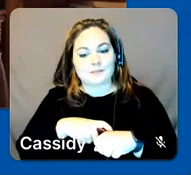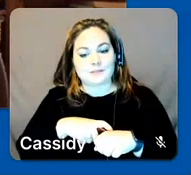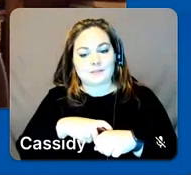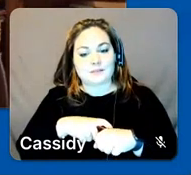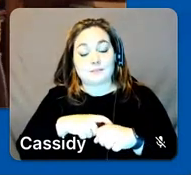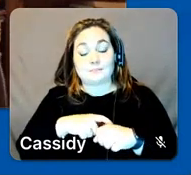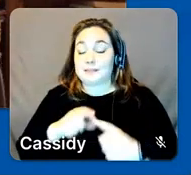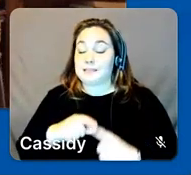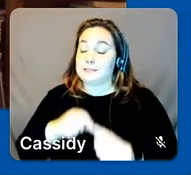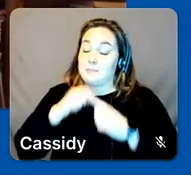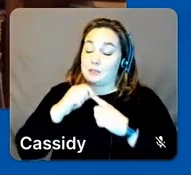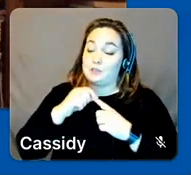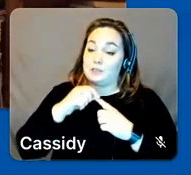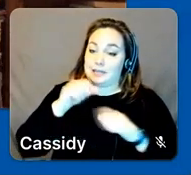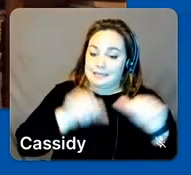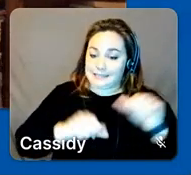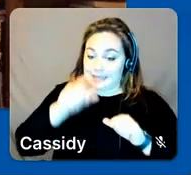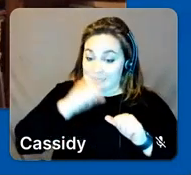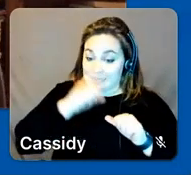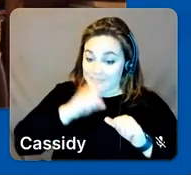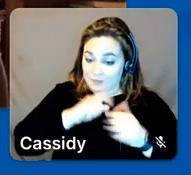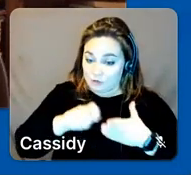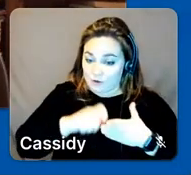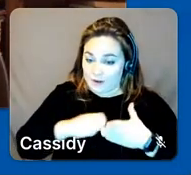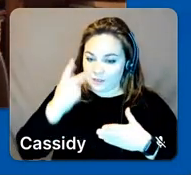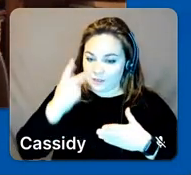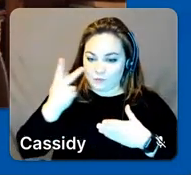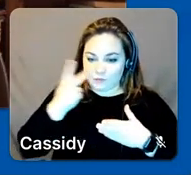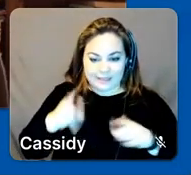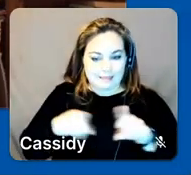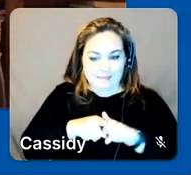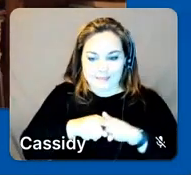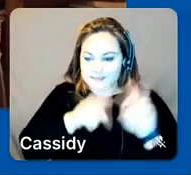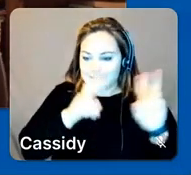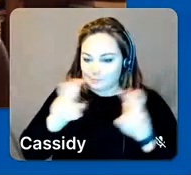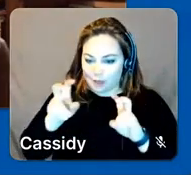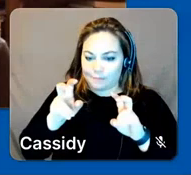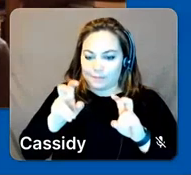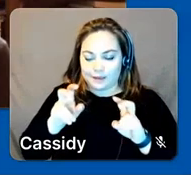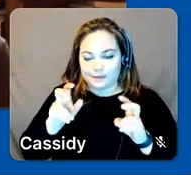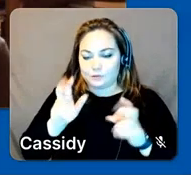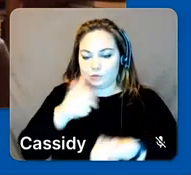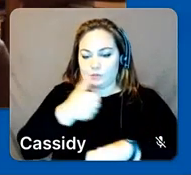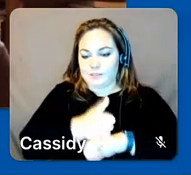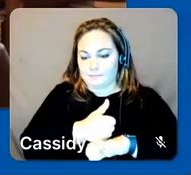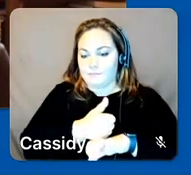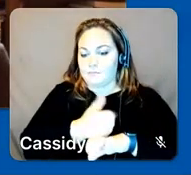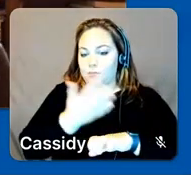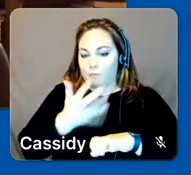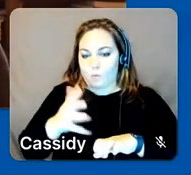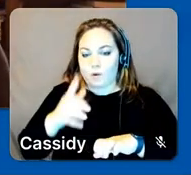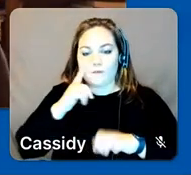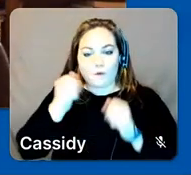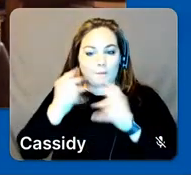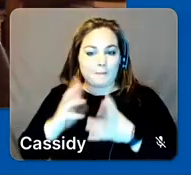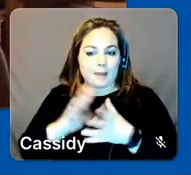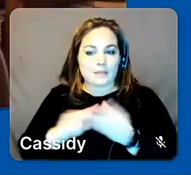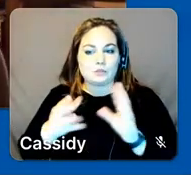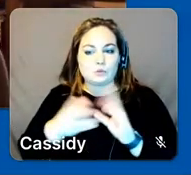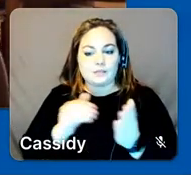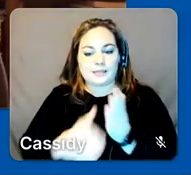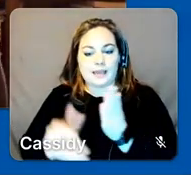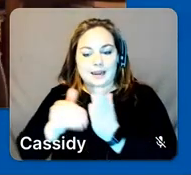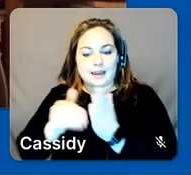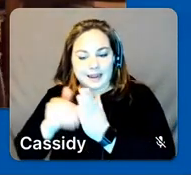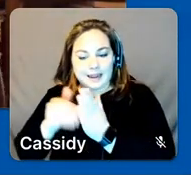science fiction, especially because you've already seen the same genre being used to establish, to sort of tell the same stories over and over, changing over